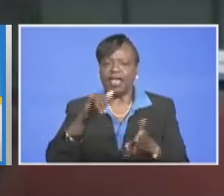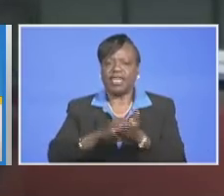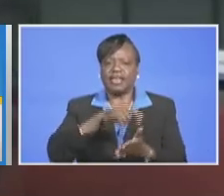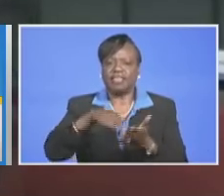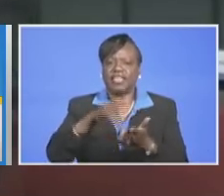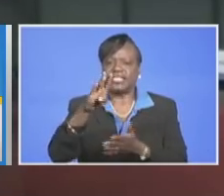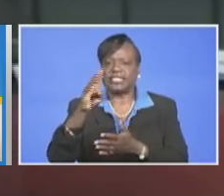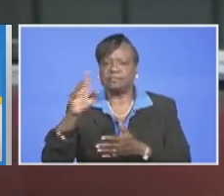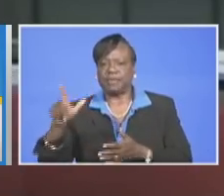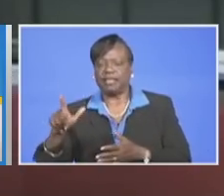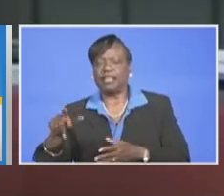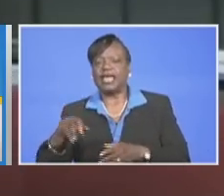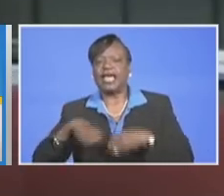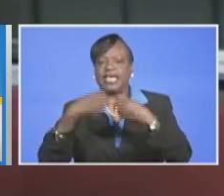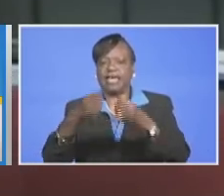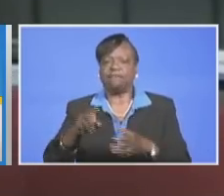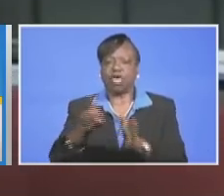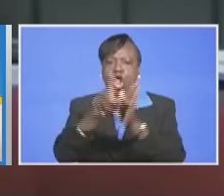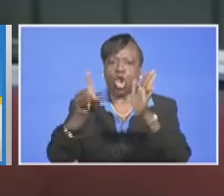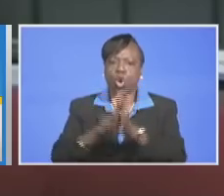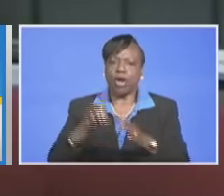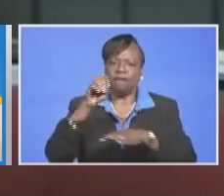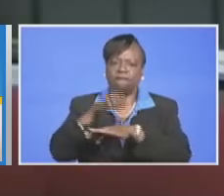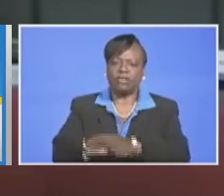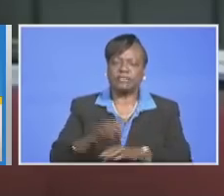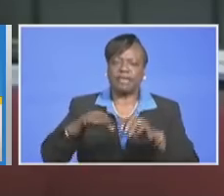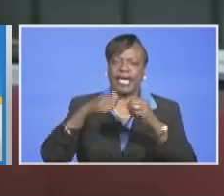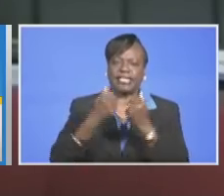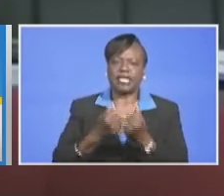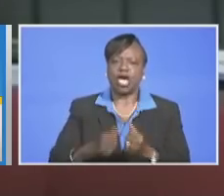Security and the law enforcement agency a